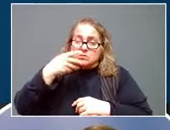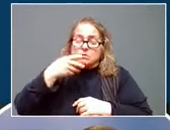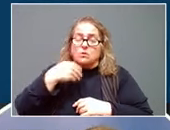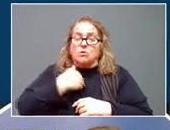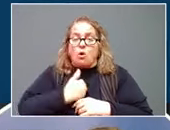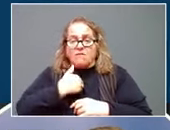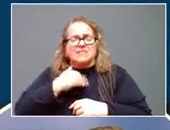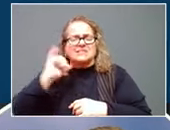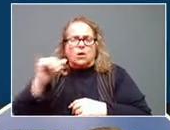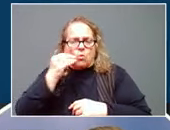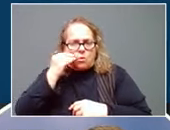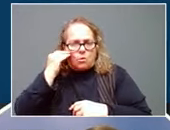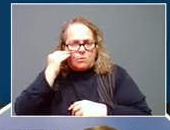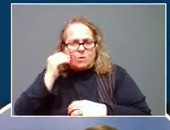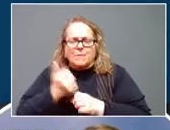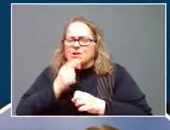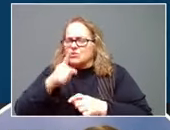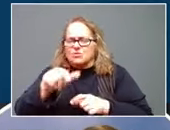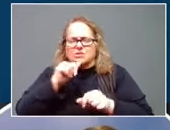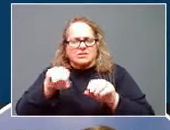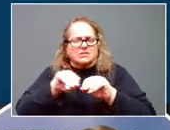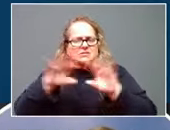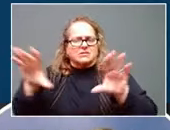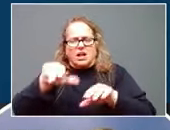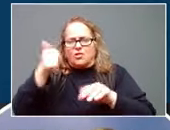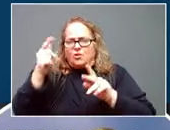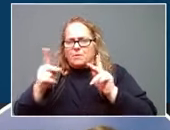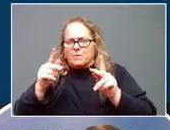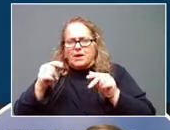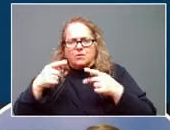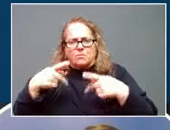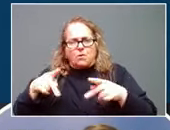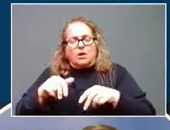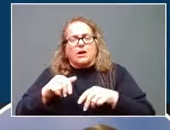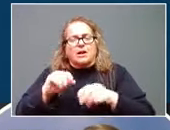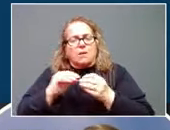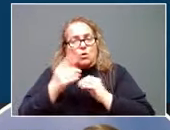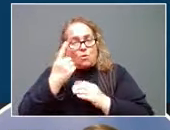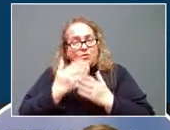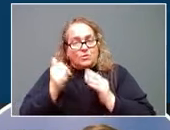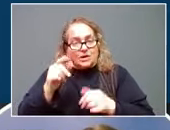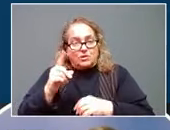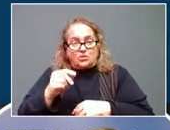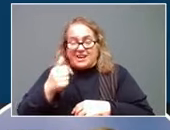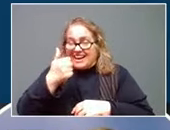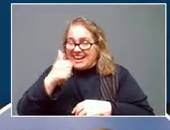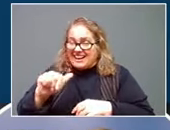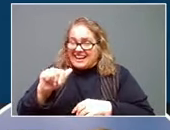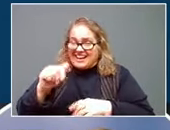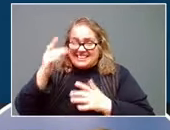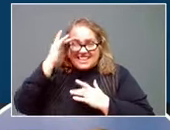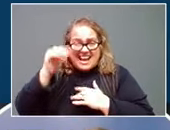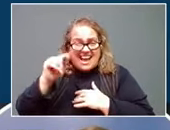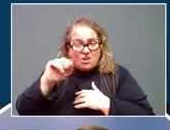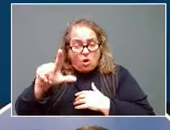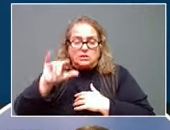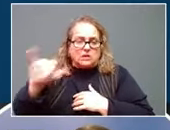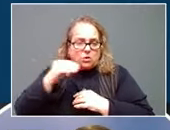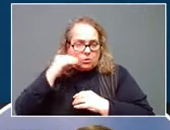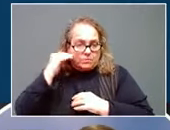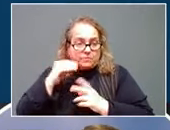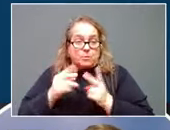sure that you don't infect somebody at a party, and that's the number one thing you can do. Any symptom of any sickness, stay home. Number